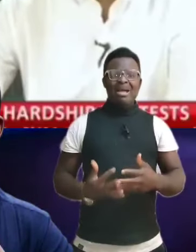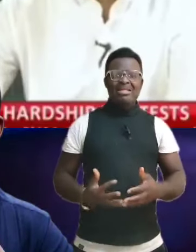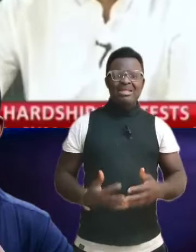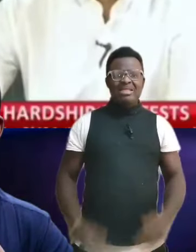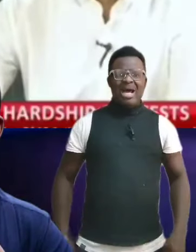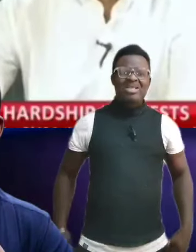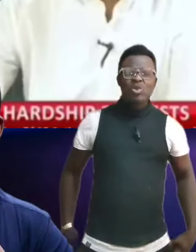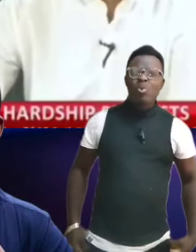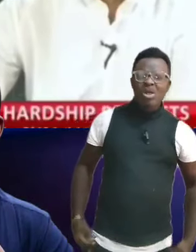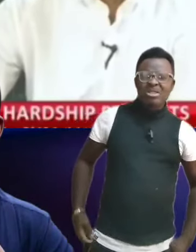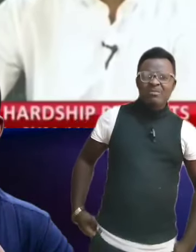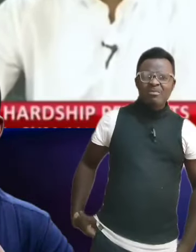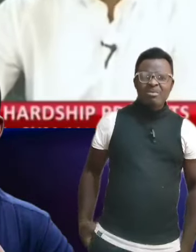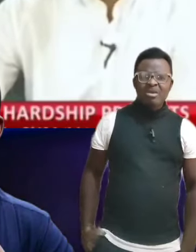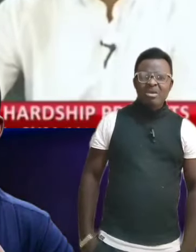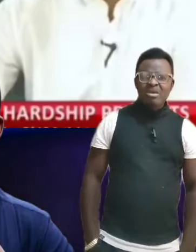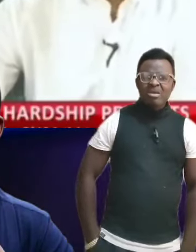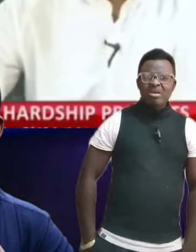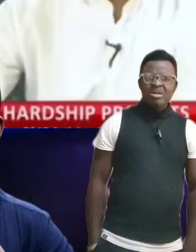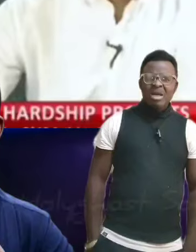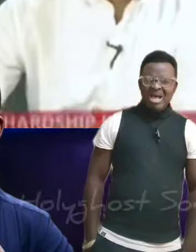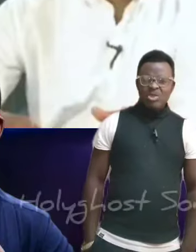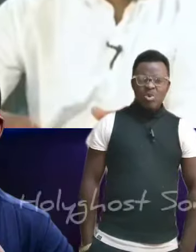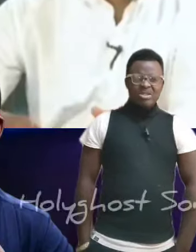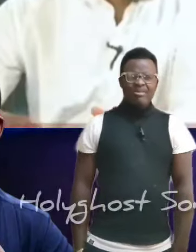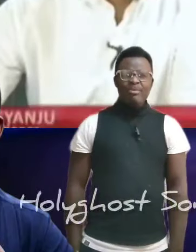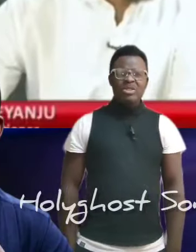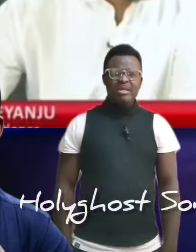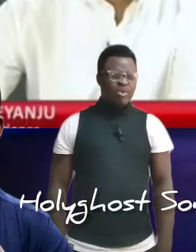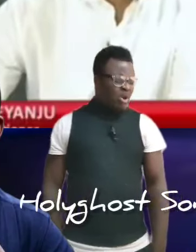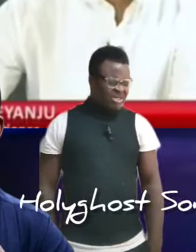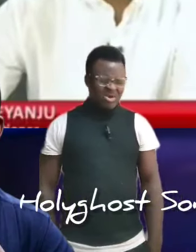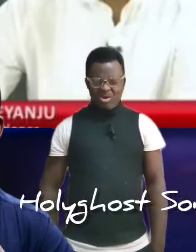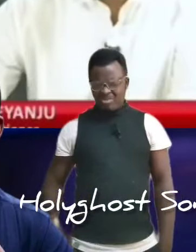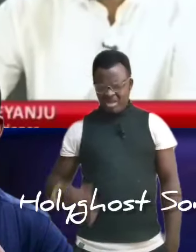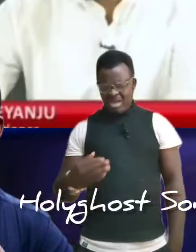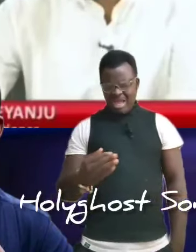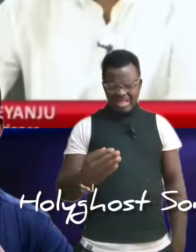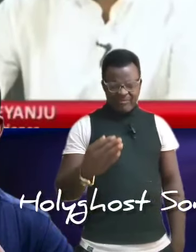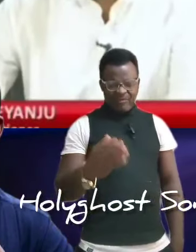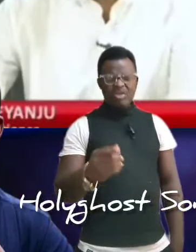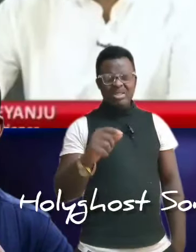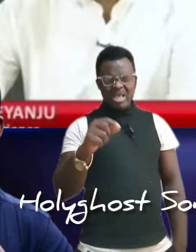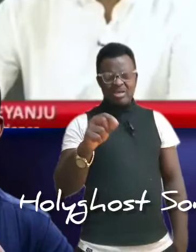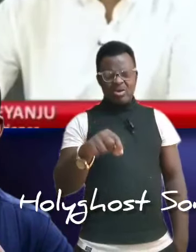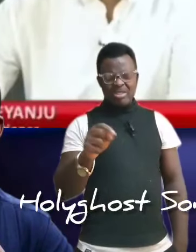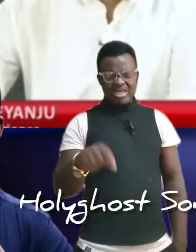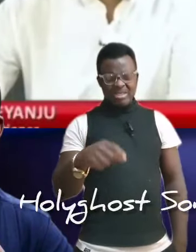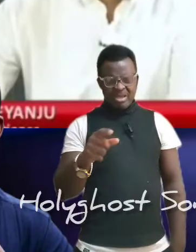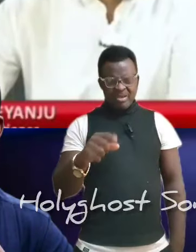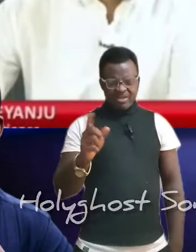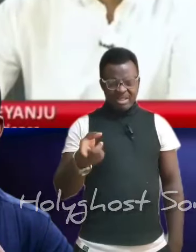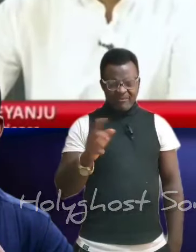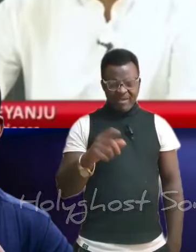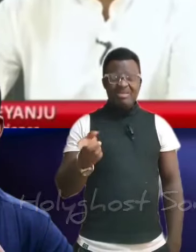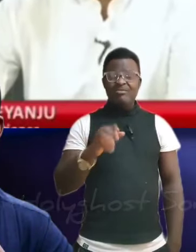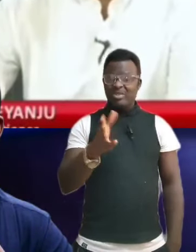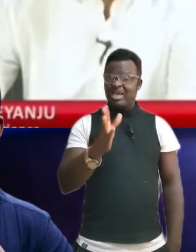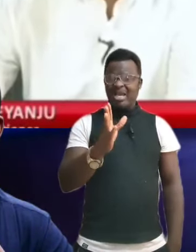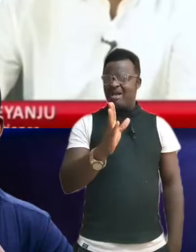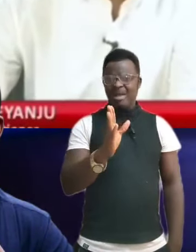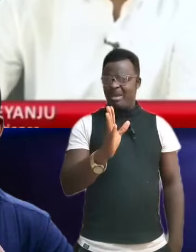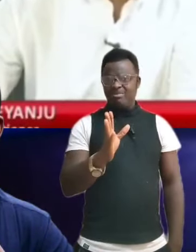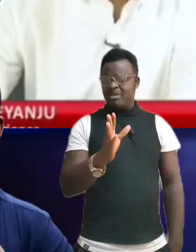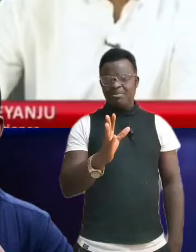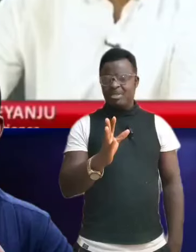God to arrest the person because of protest? Do you know what the police officers who went to arrest him told the church people, just so that they can get away with the guy? They said he was